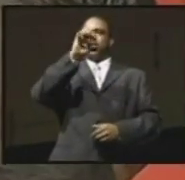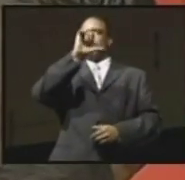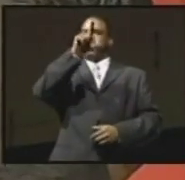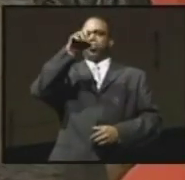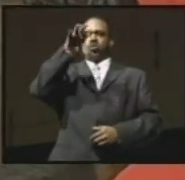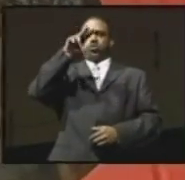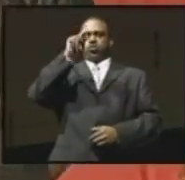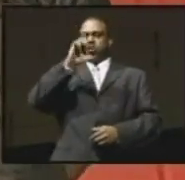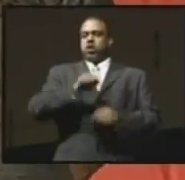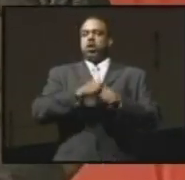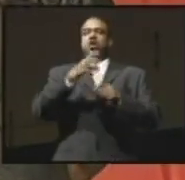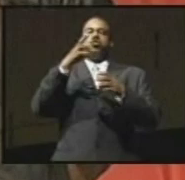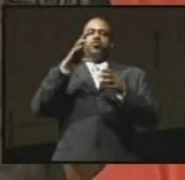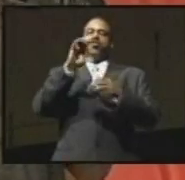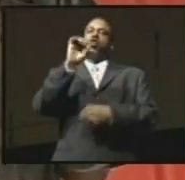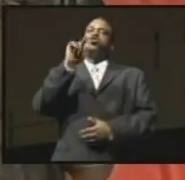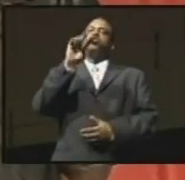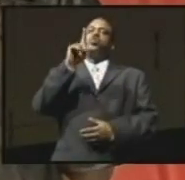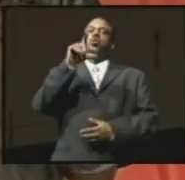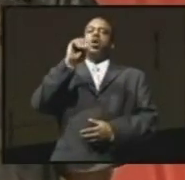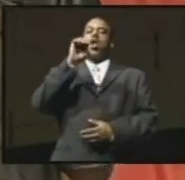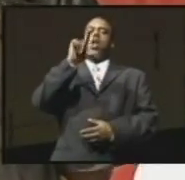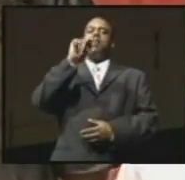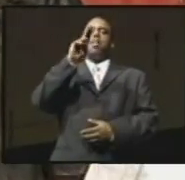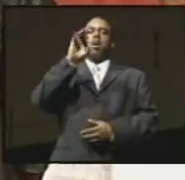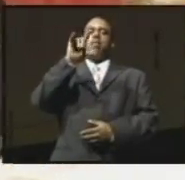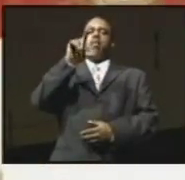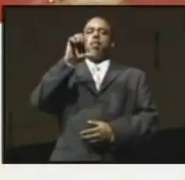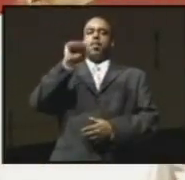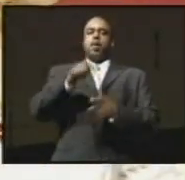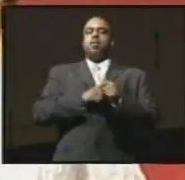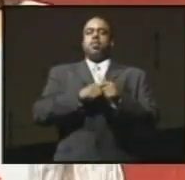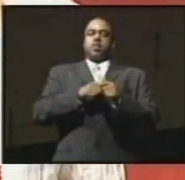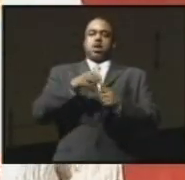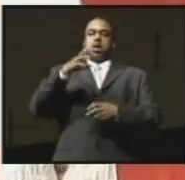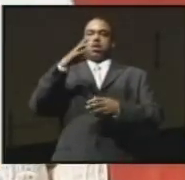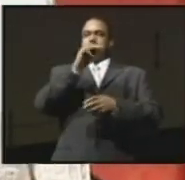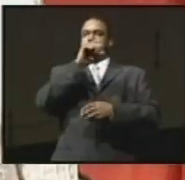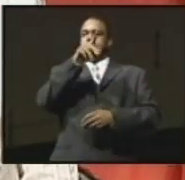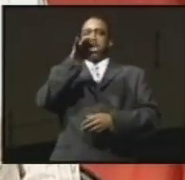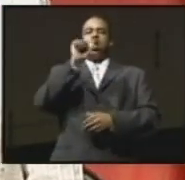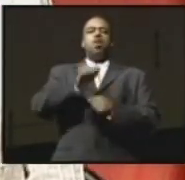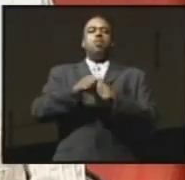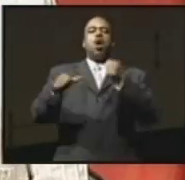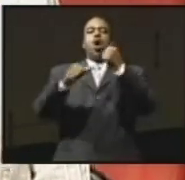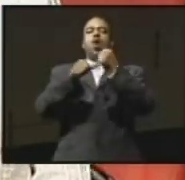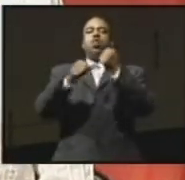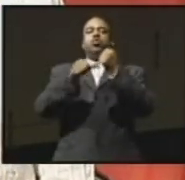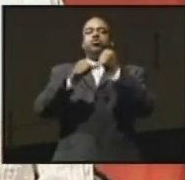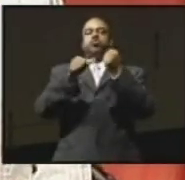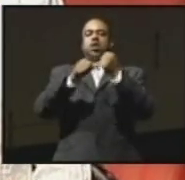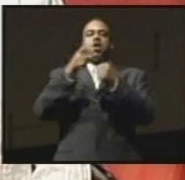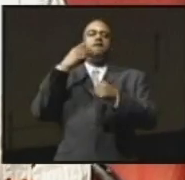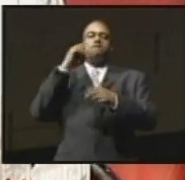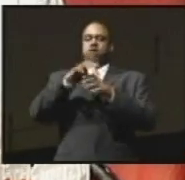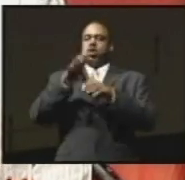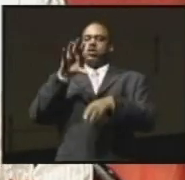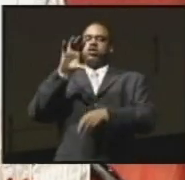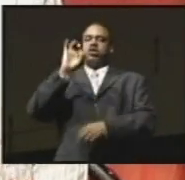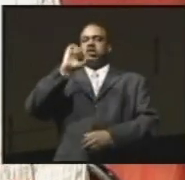Lumbubba. The Reverend Mayoa Reynolds, Associate Minister, Fellowship Chapel Church.